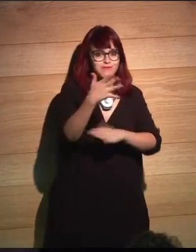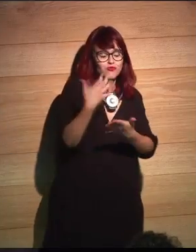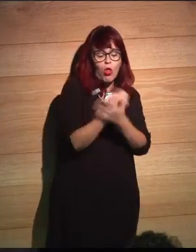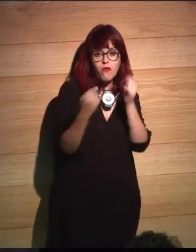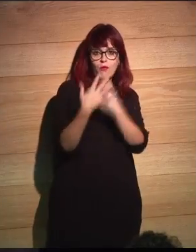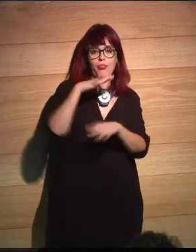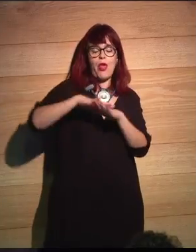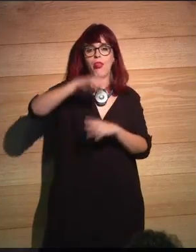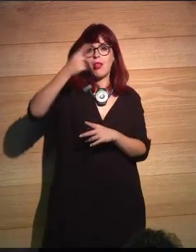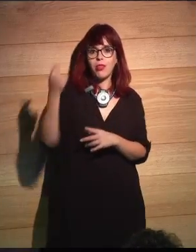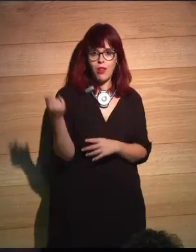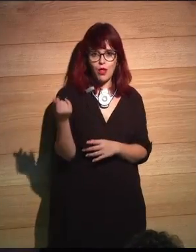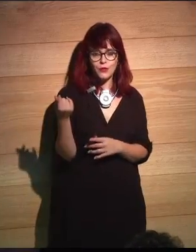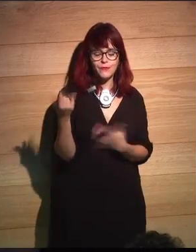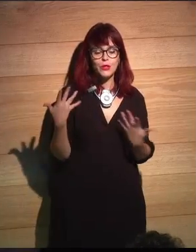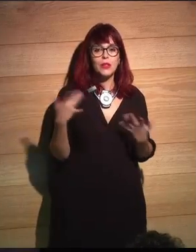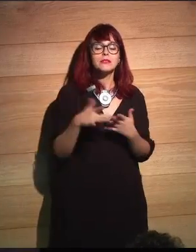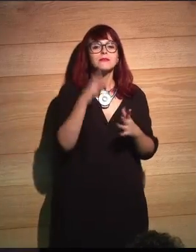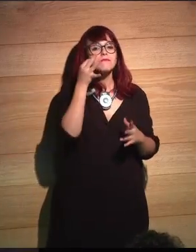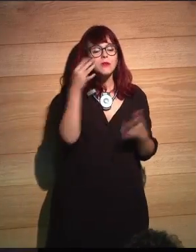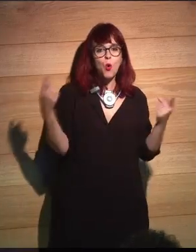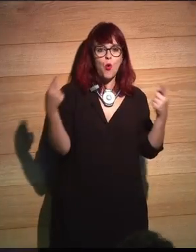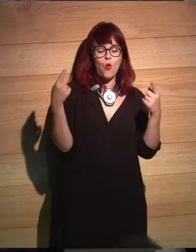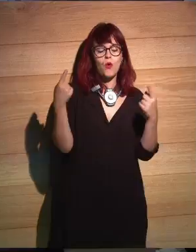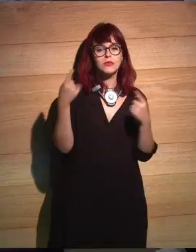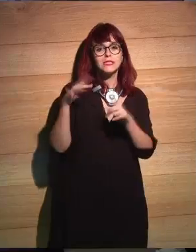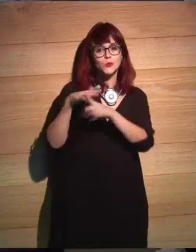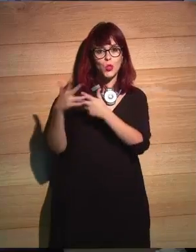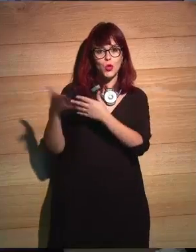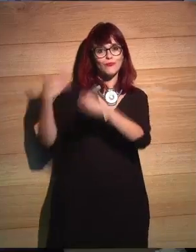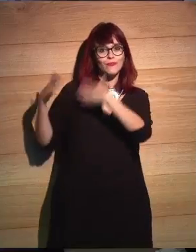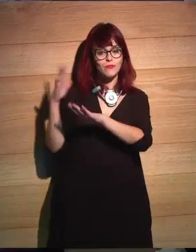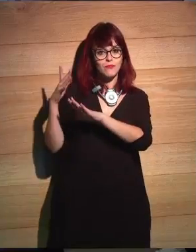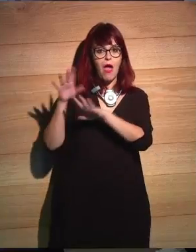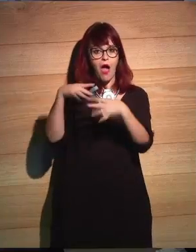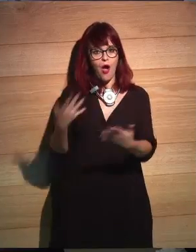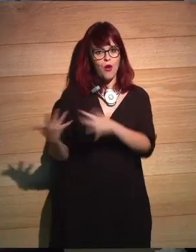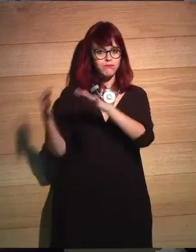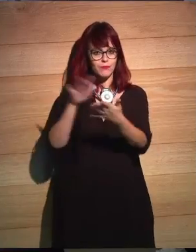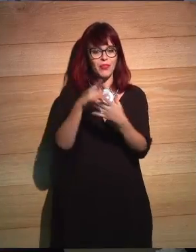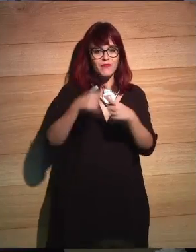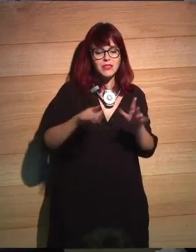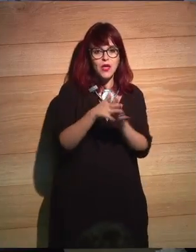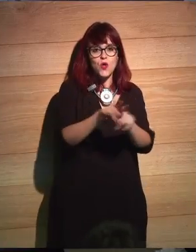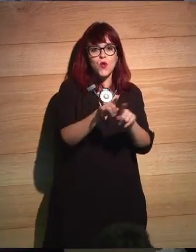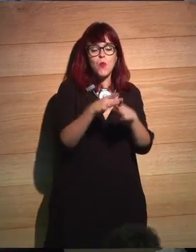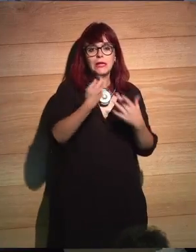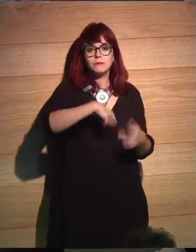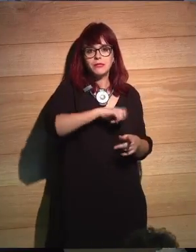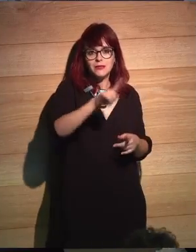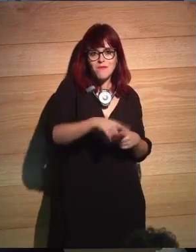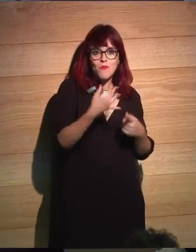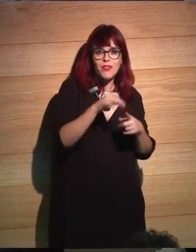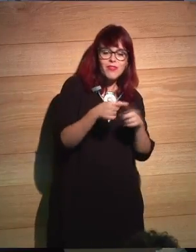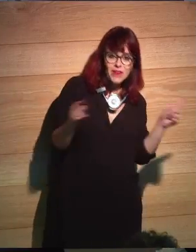probably different from what Spanish writers are writing about right now. But I must disagree a bit,